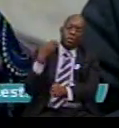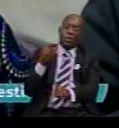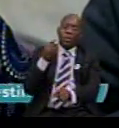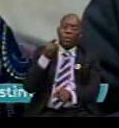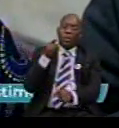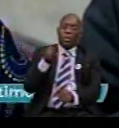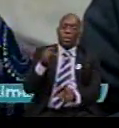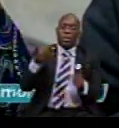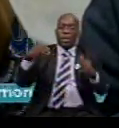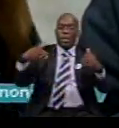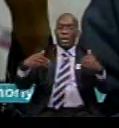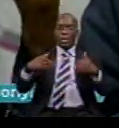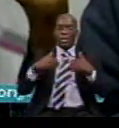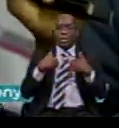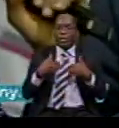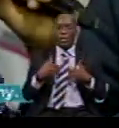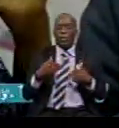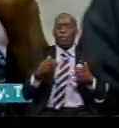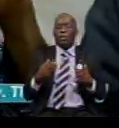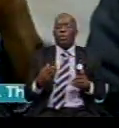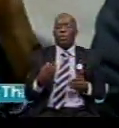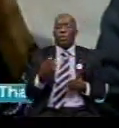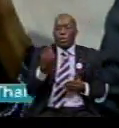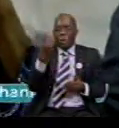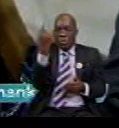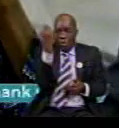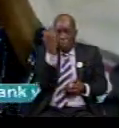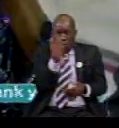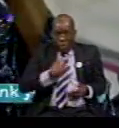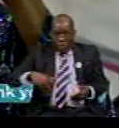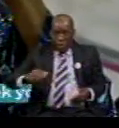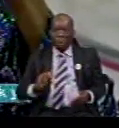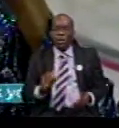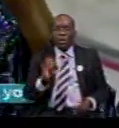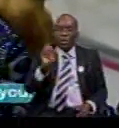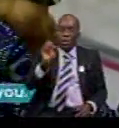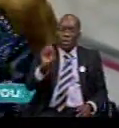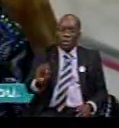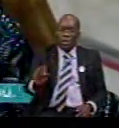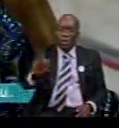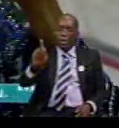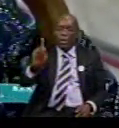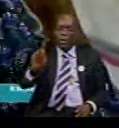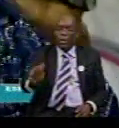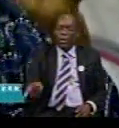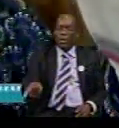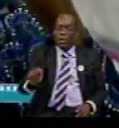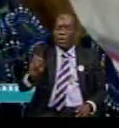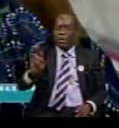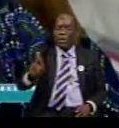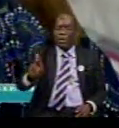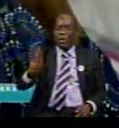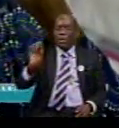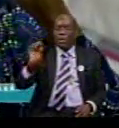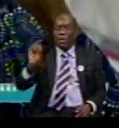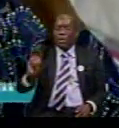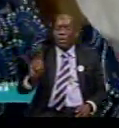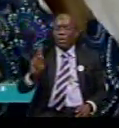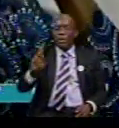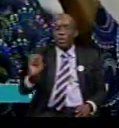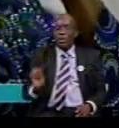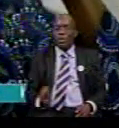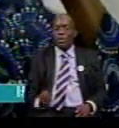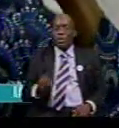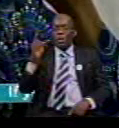encountered with partial stroke. I cannot walk an inch.